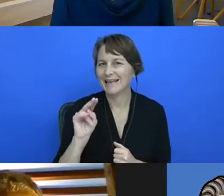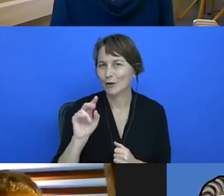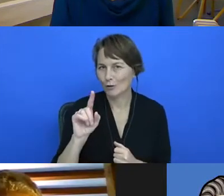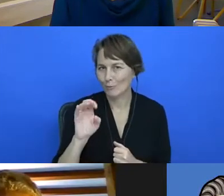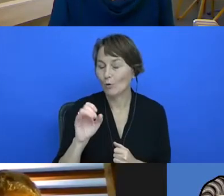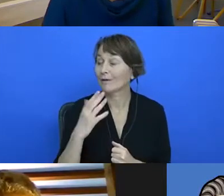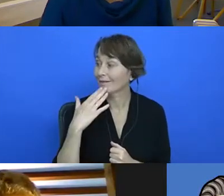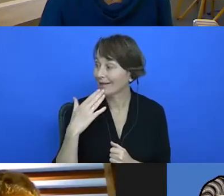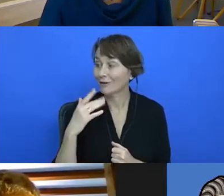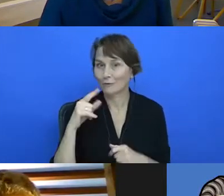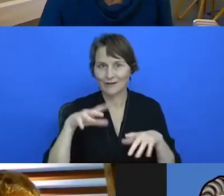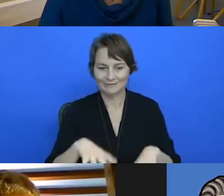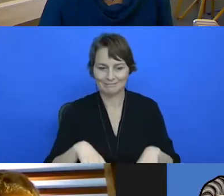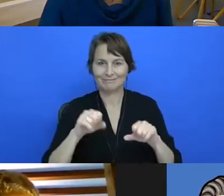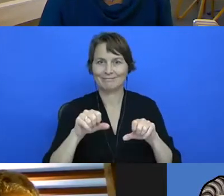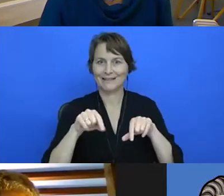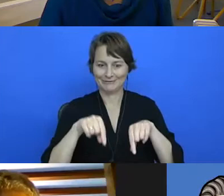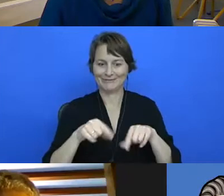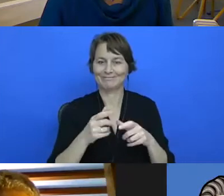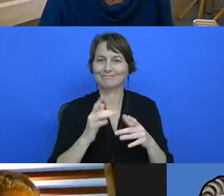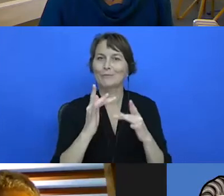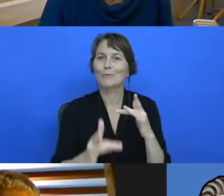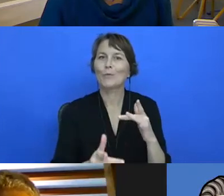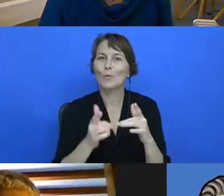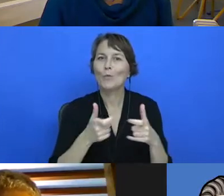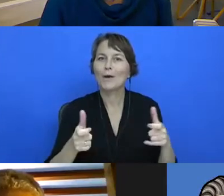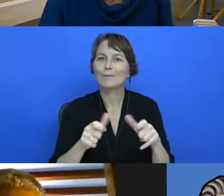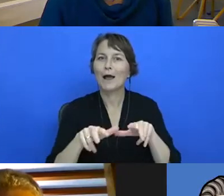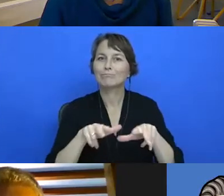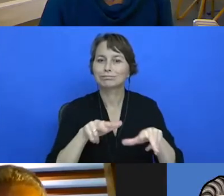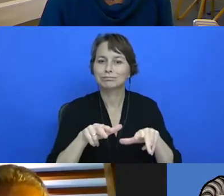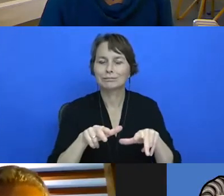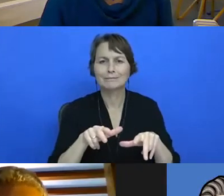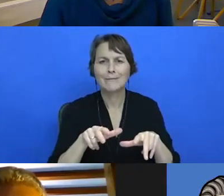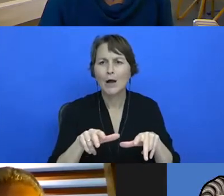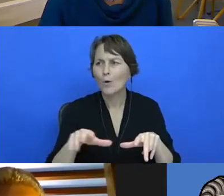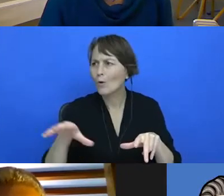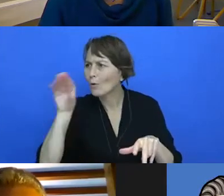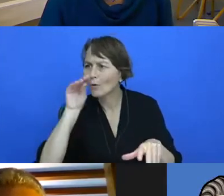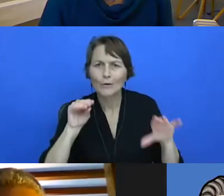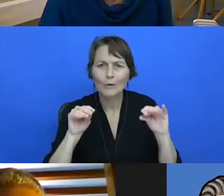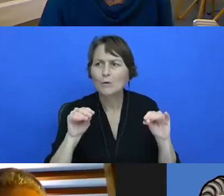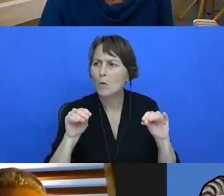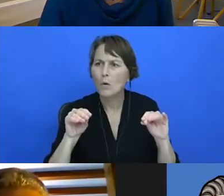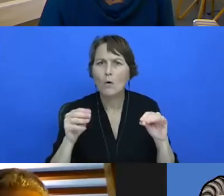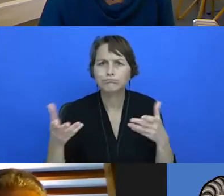initiative for this webinar, how to learn from each other and different